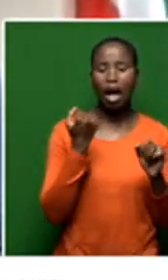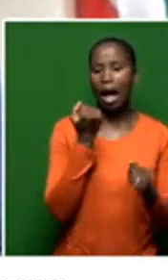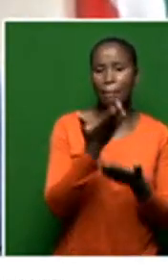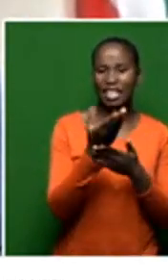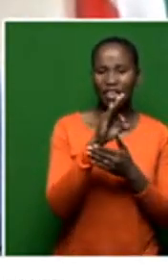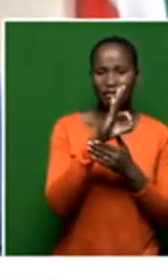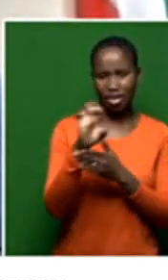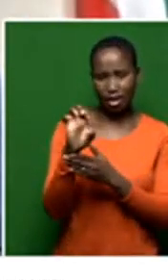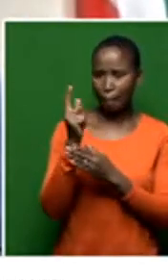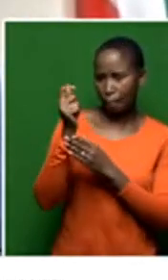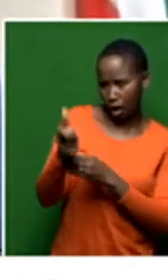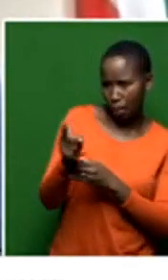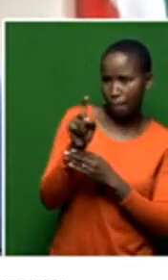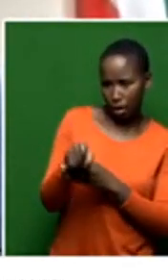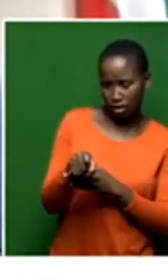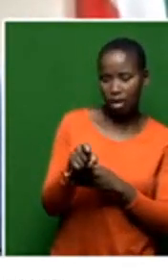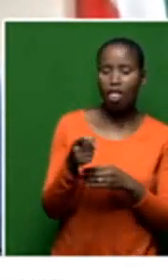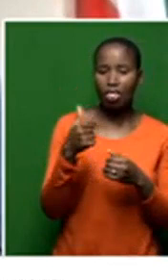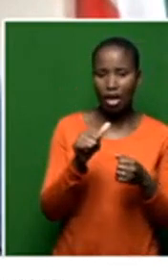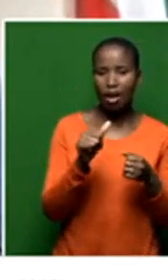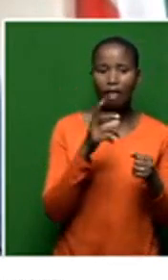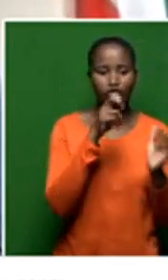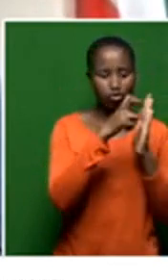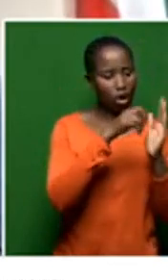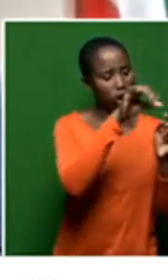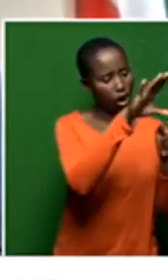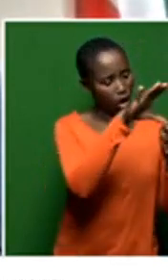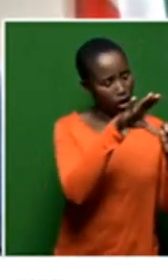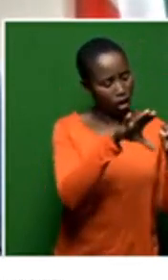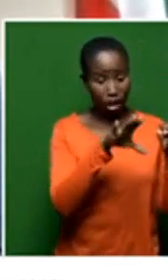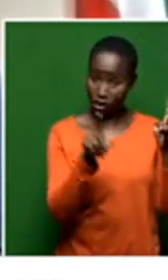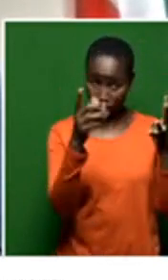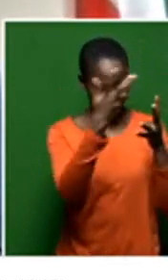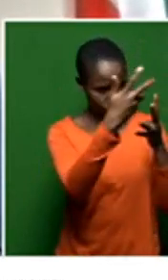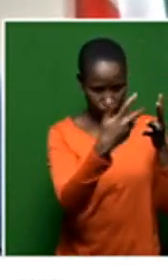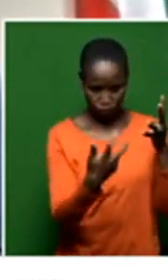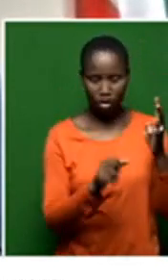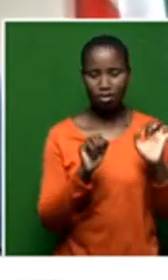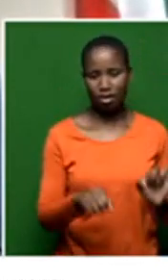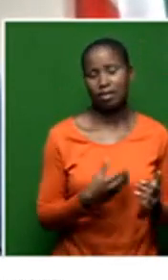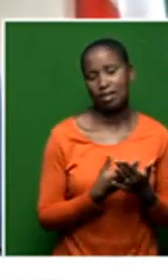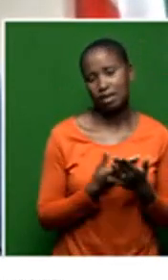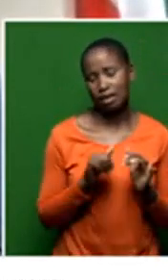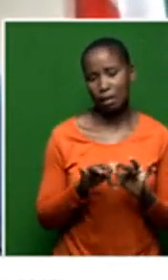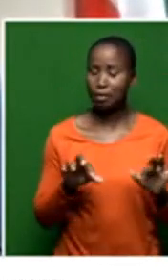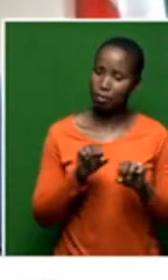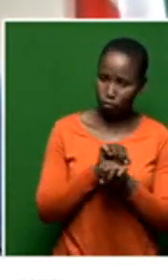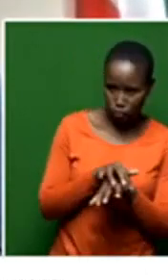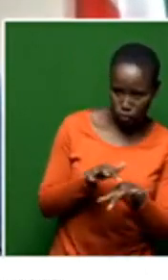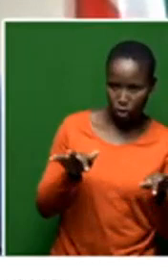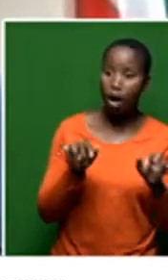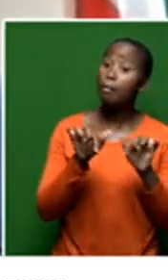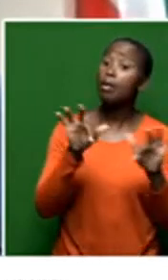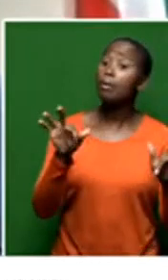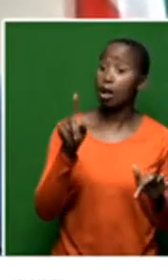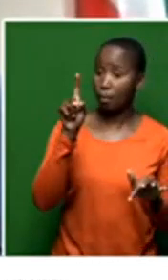as I've said, a particular criteria which we outlined publicly, and which then applicants